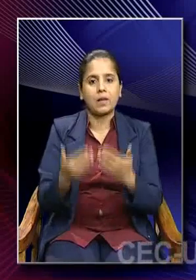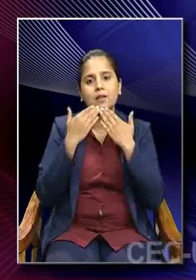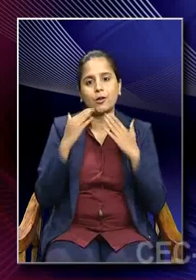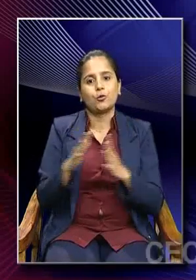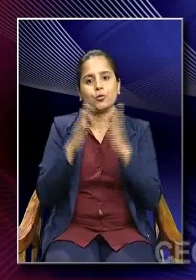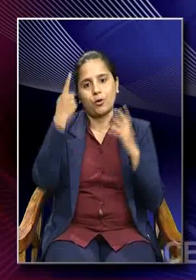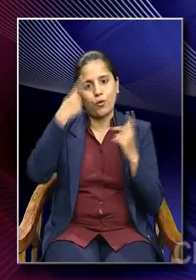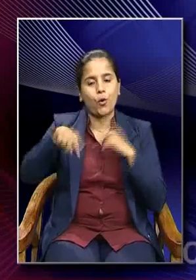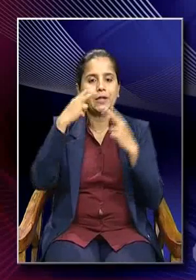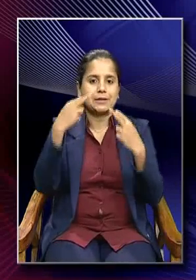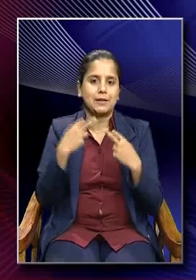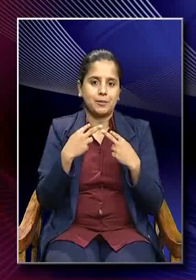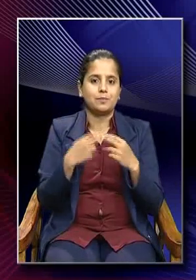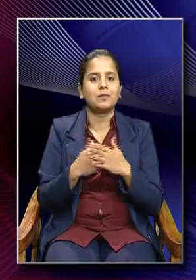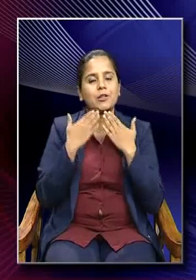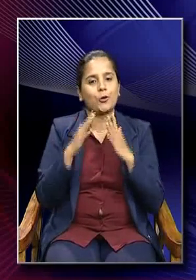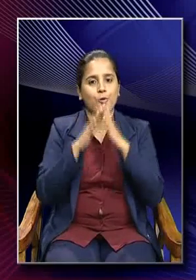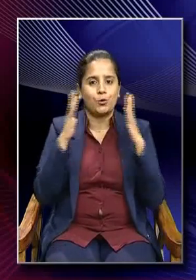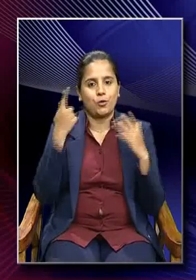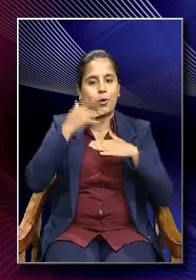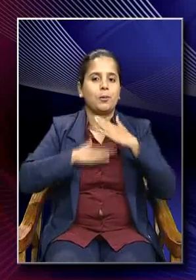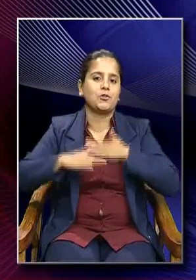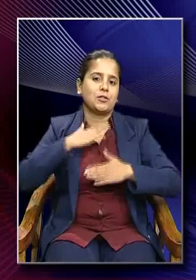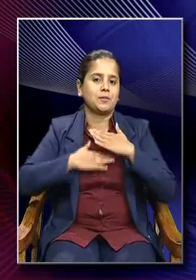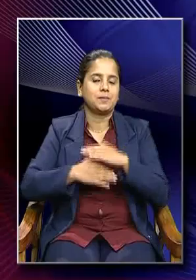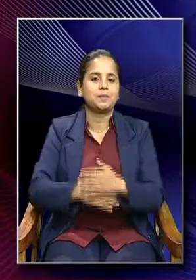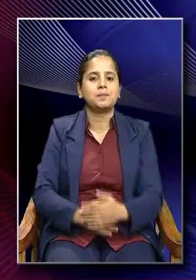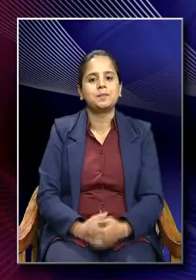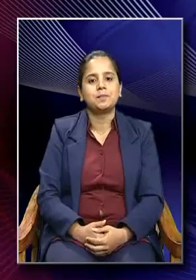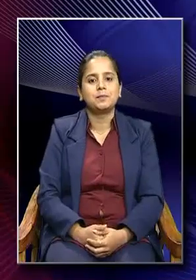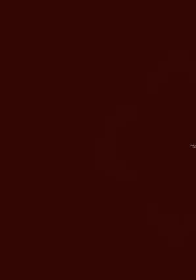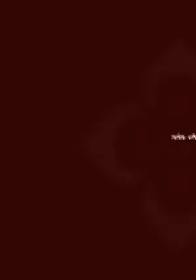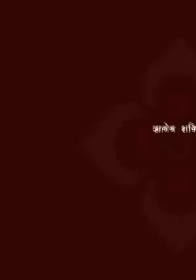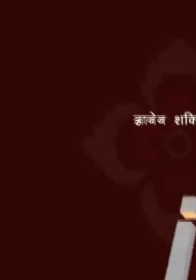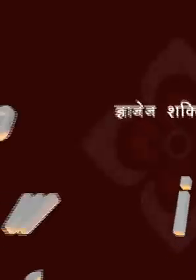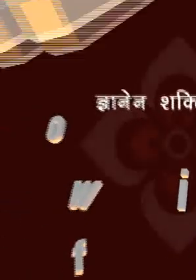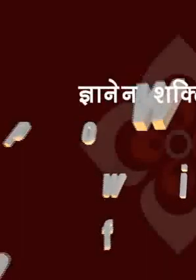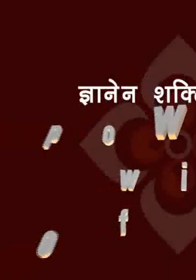thank you so much for your attendance. Thank you so much for the patience. Bye-bye.